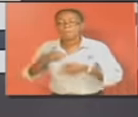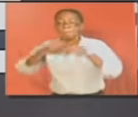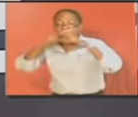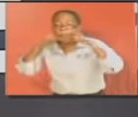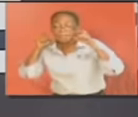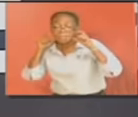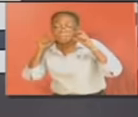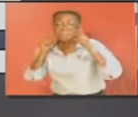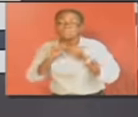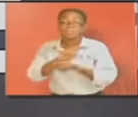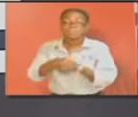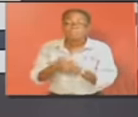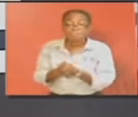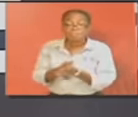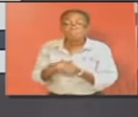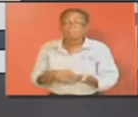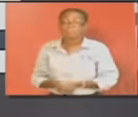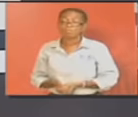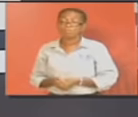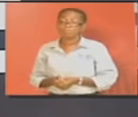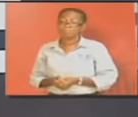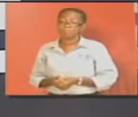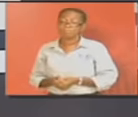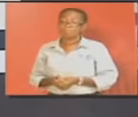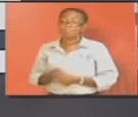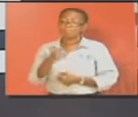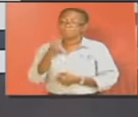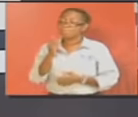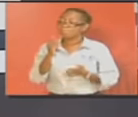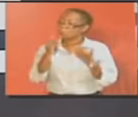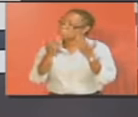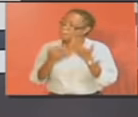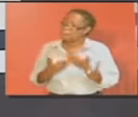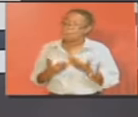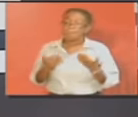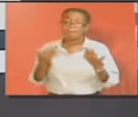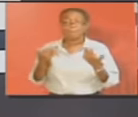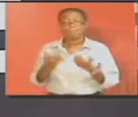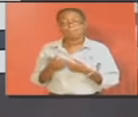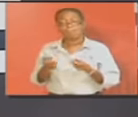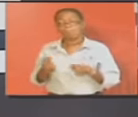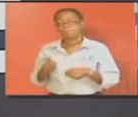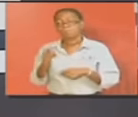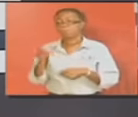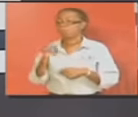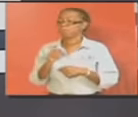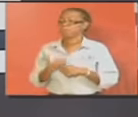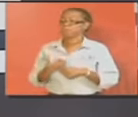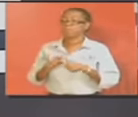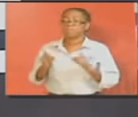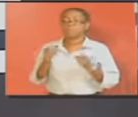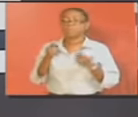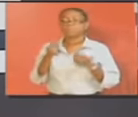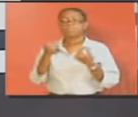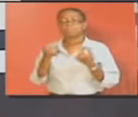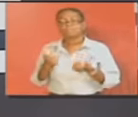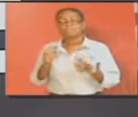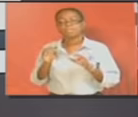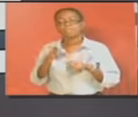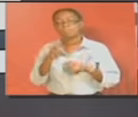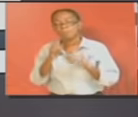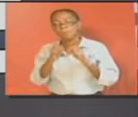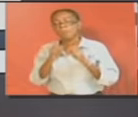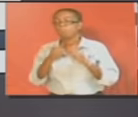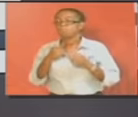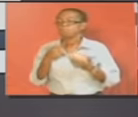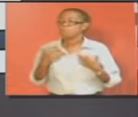that you would have been on the other side of the stake in getting having